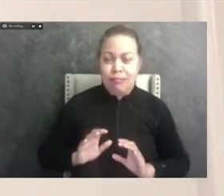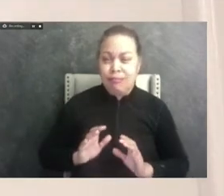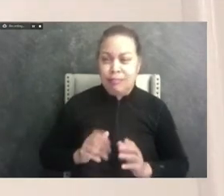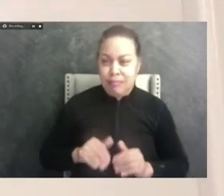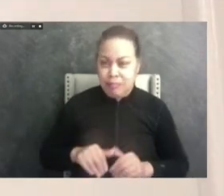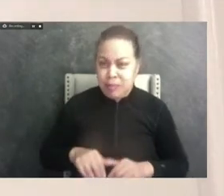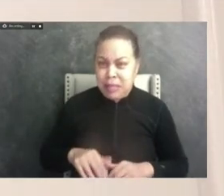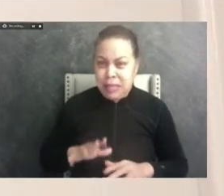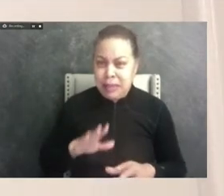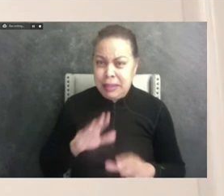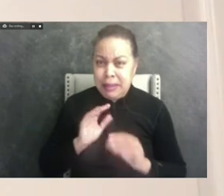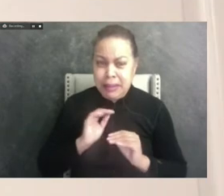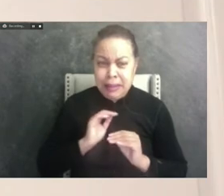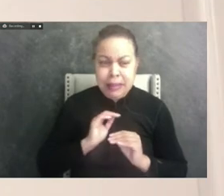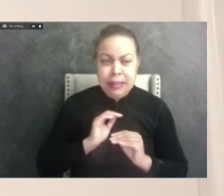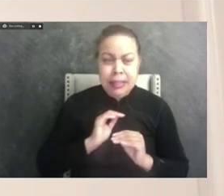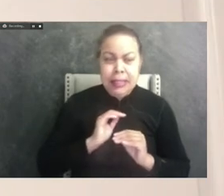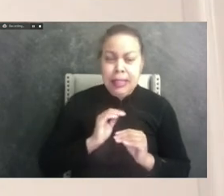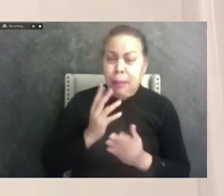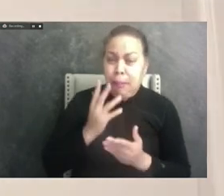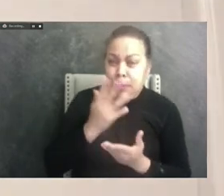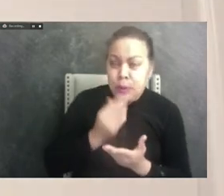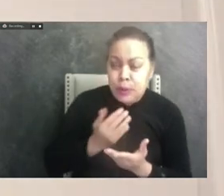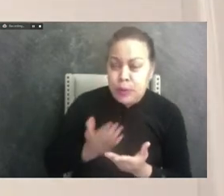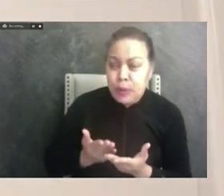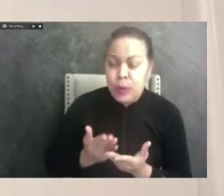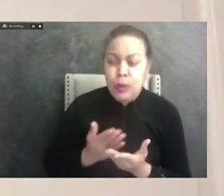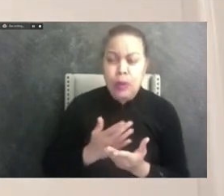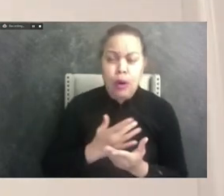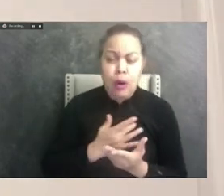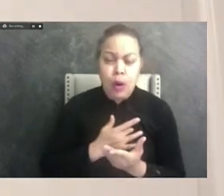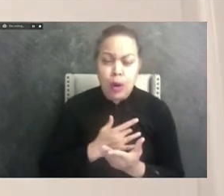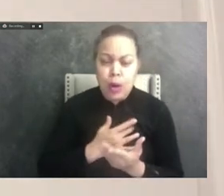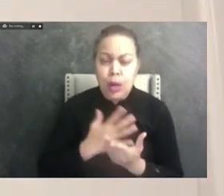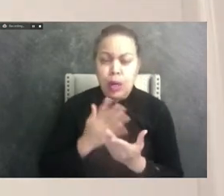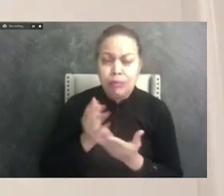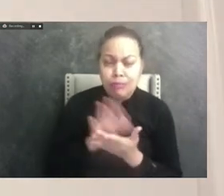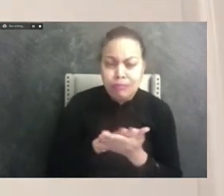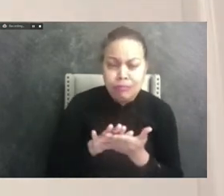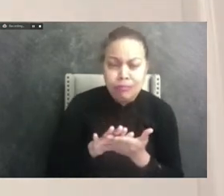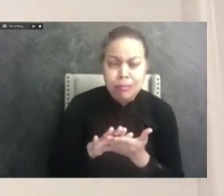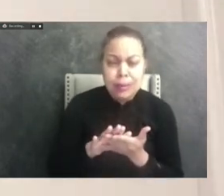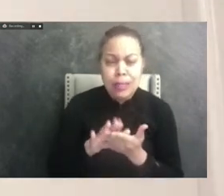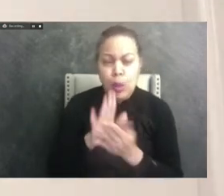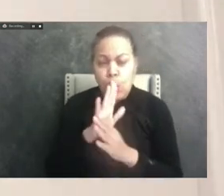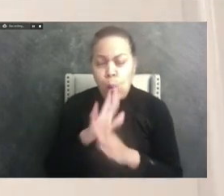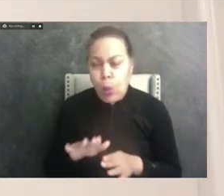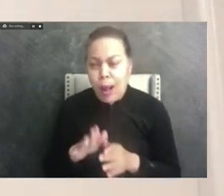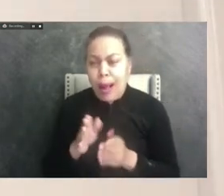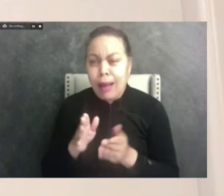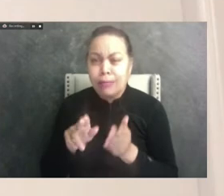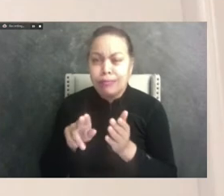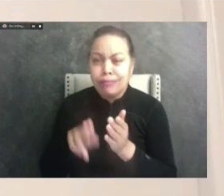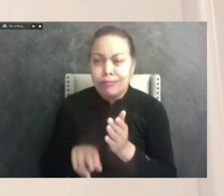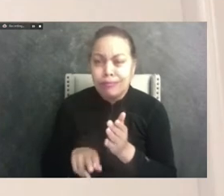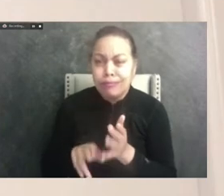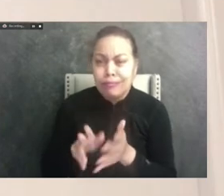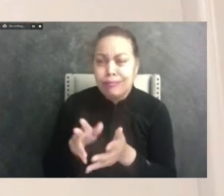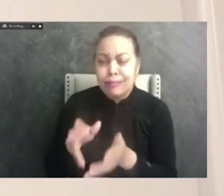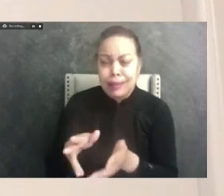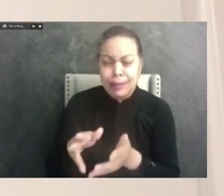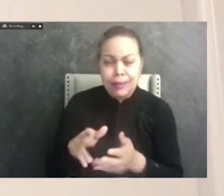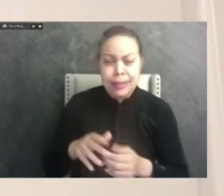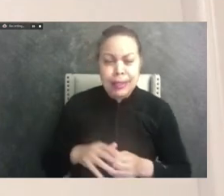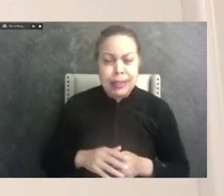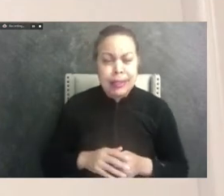the beautiful, the tender, the kind. Quietly they go, the intelligent,